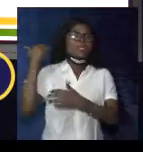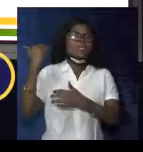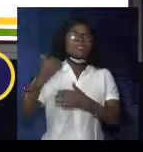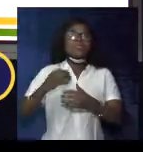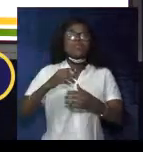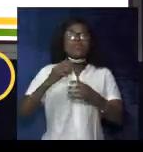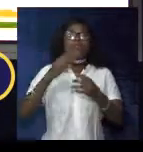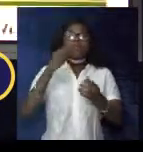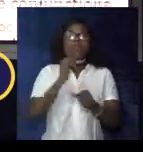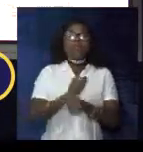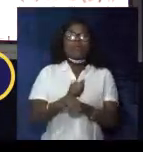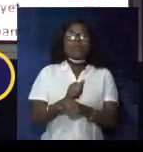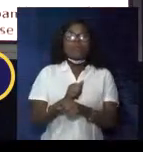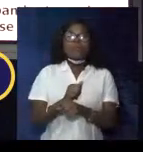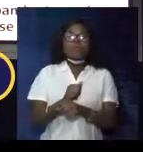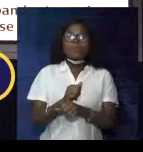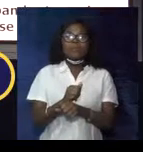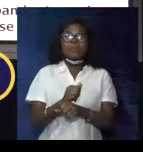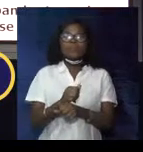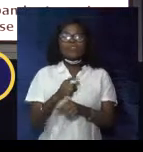homework.